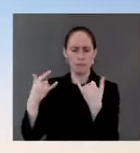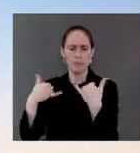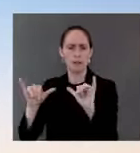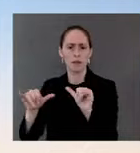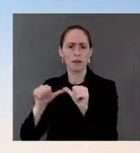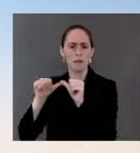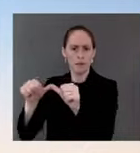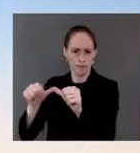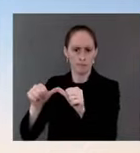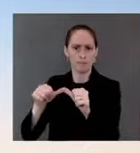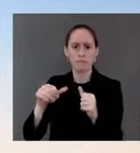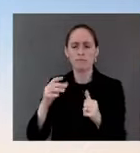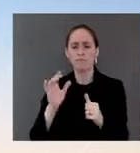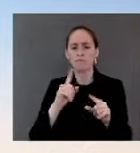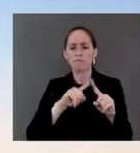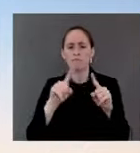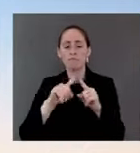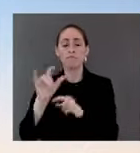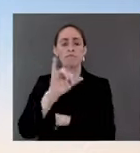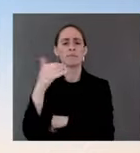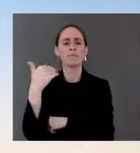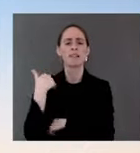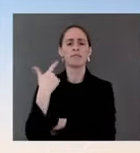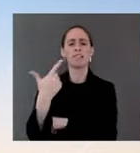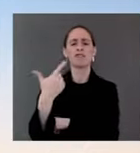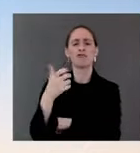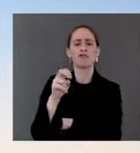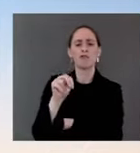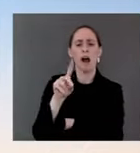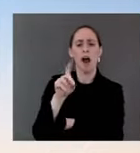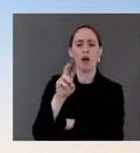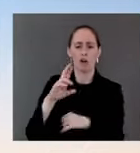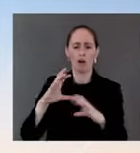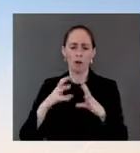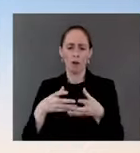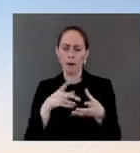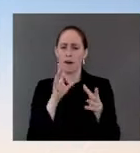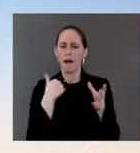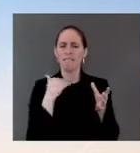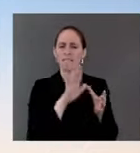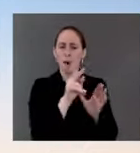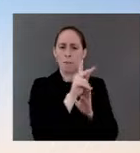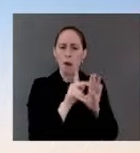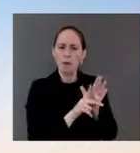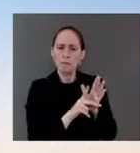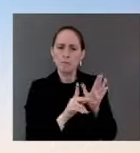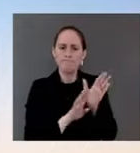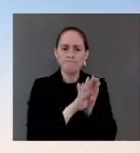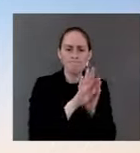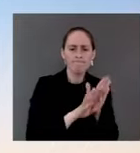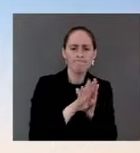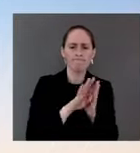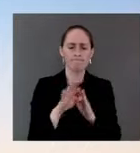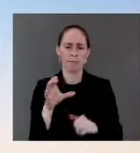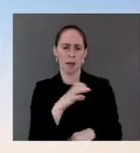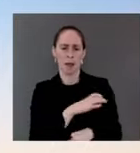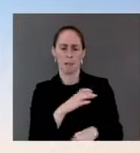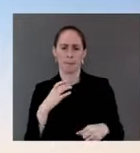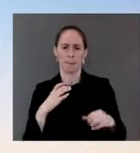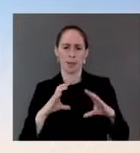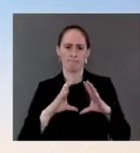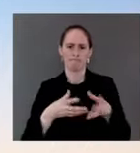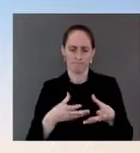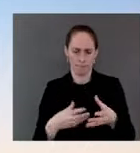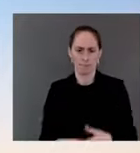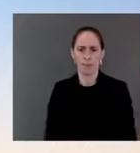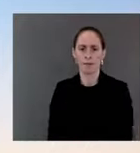Title 10 grant support for health service providers, with Title 10 grantees receiving significant funding to support expansion of family